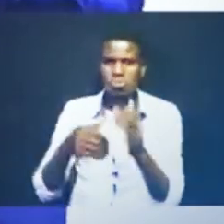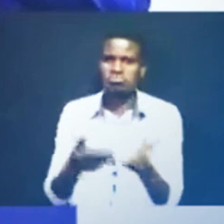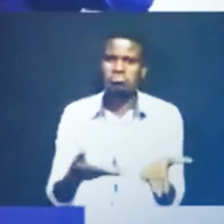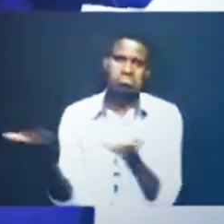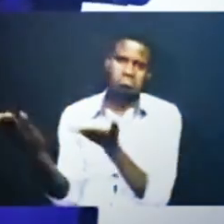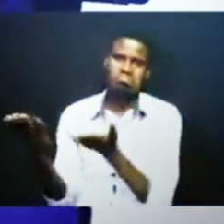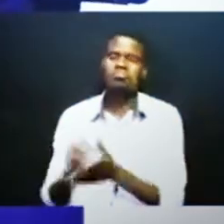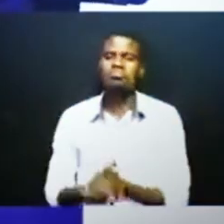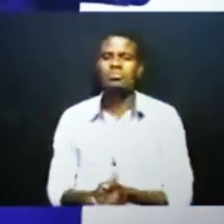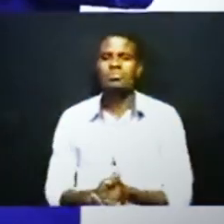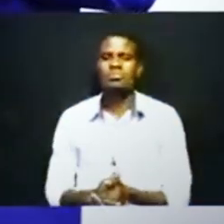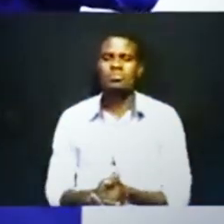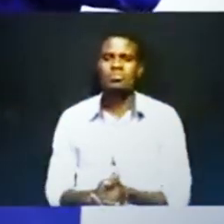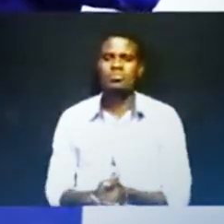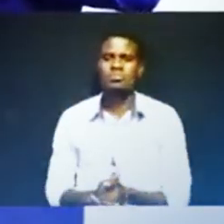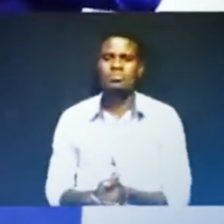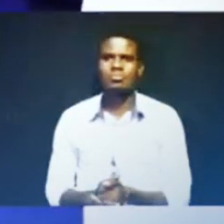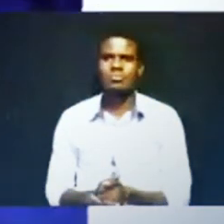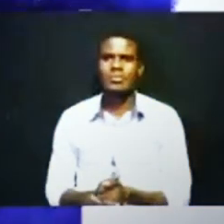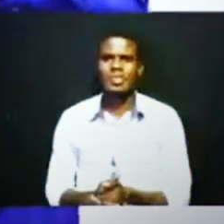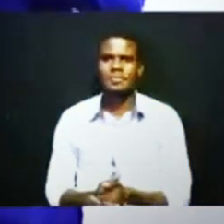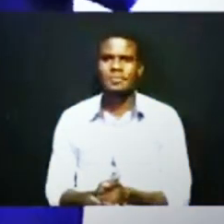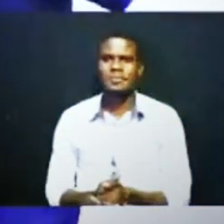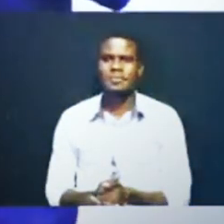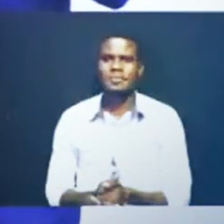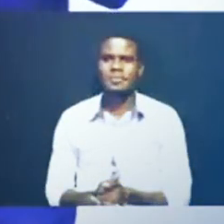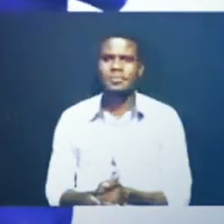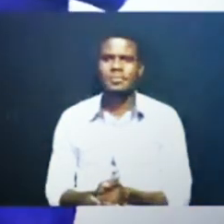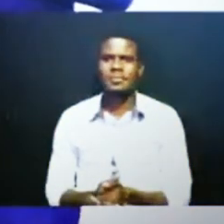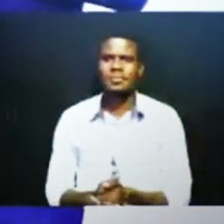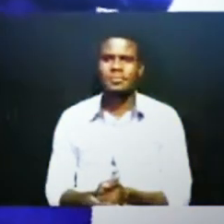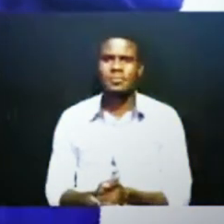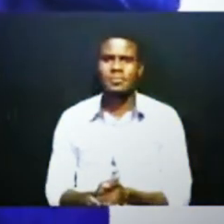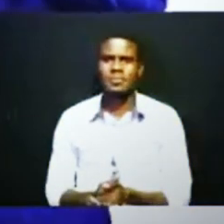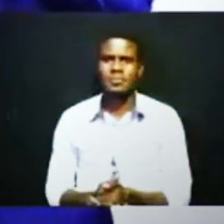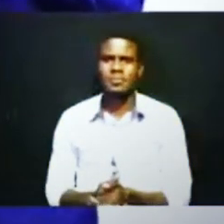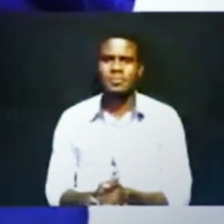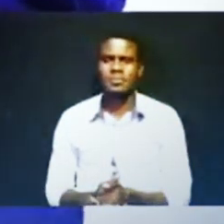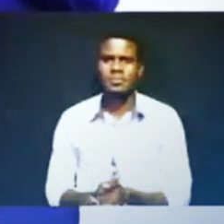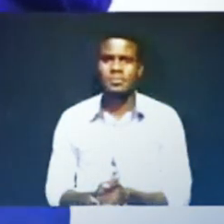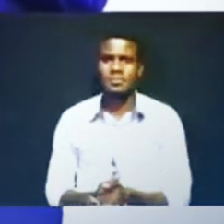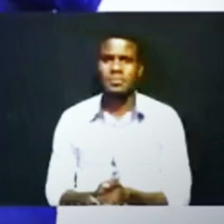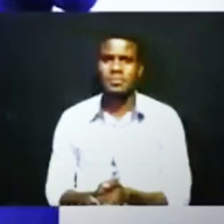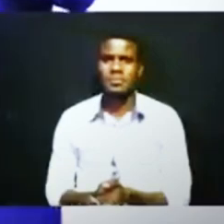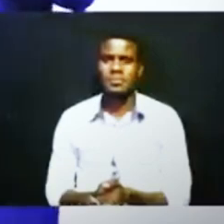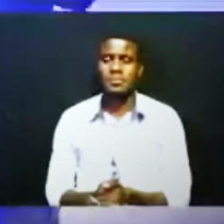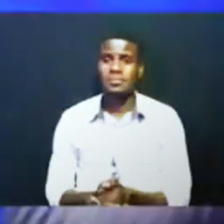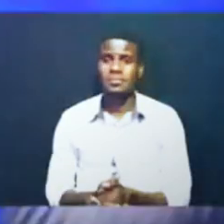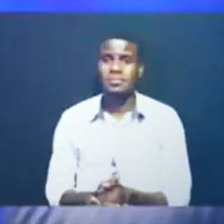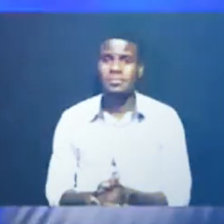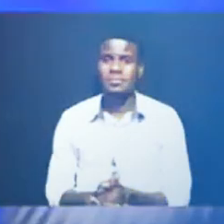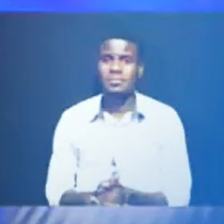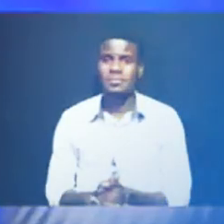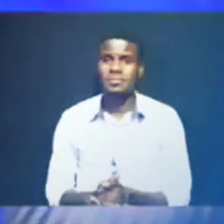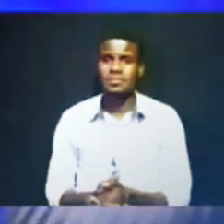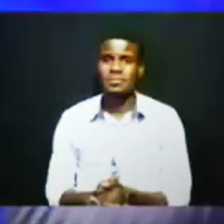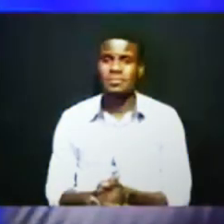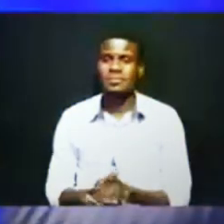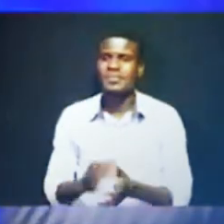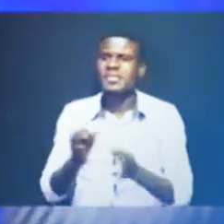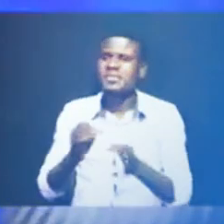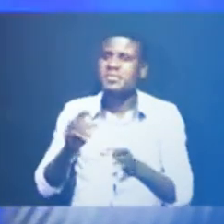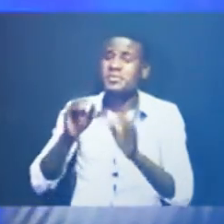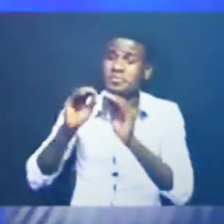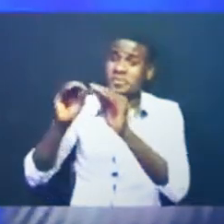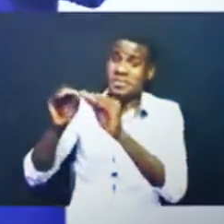insha asie no ma no fa wata de nkataso no enso. If you preach this in PIWC, also what